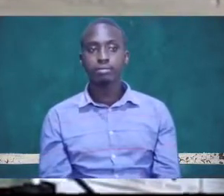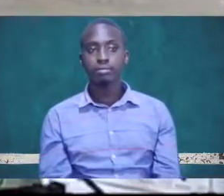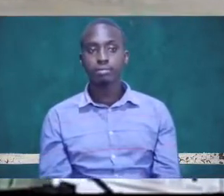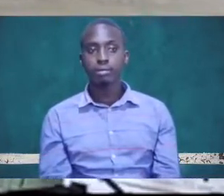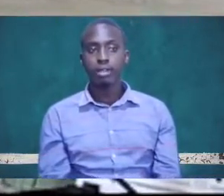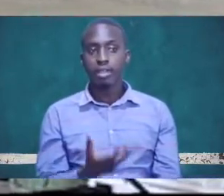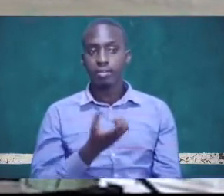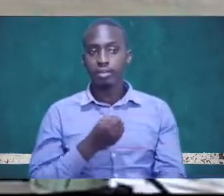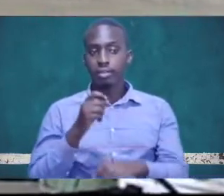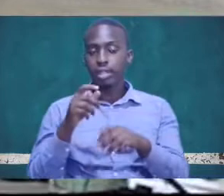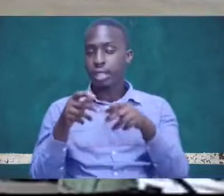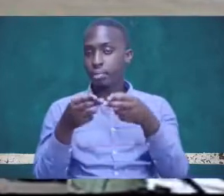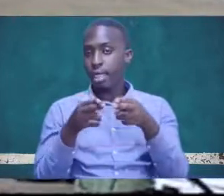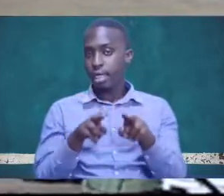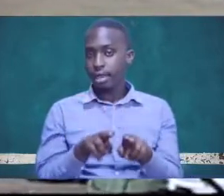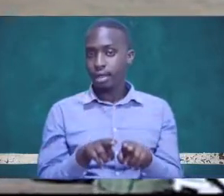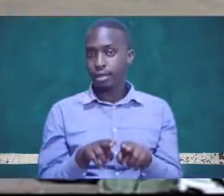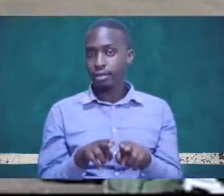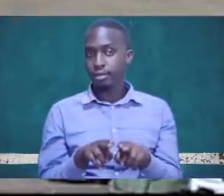takes place.